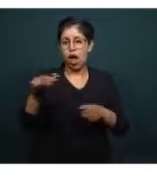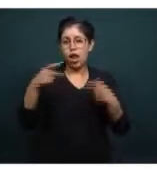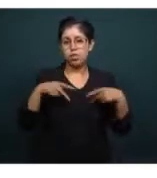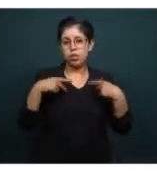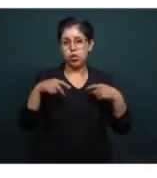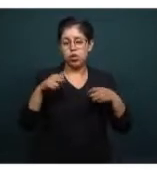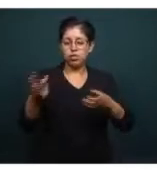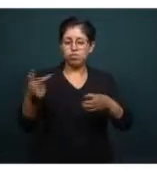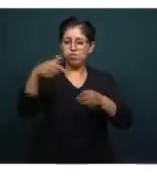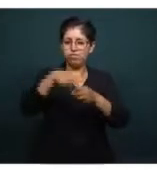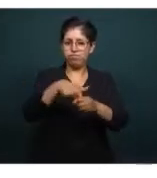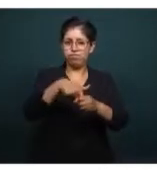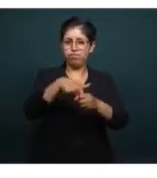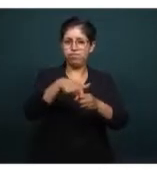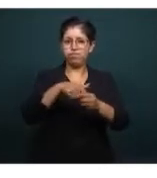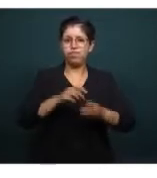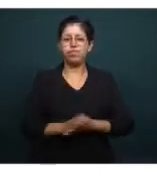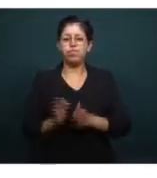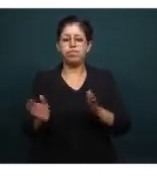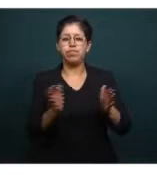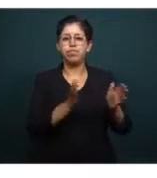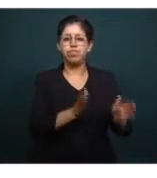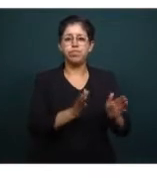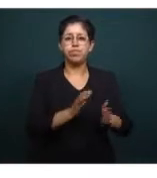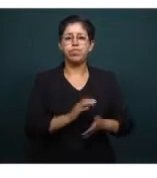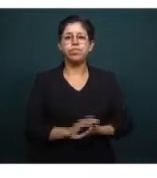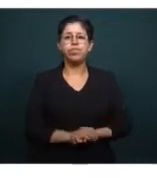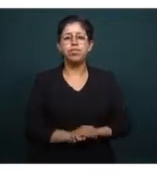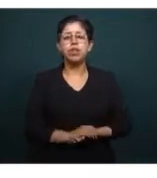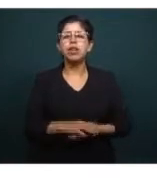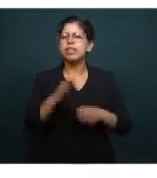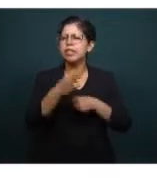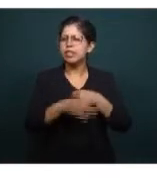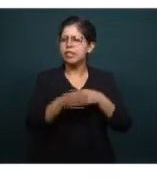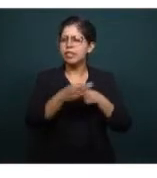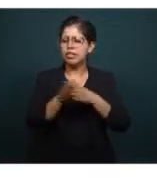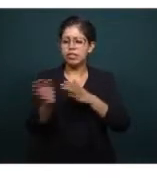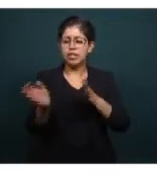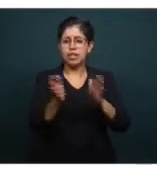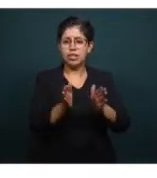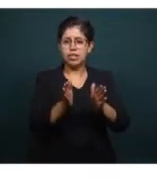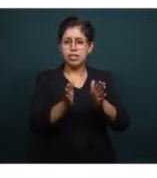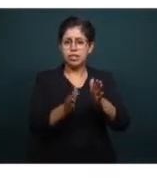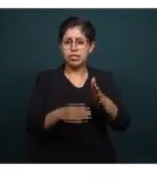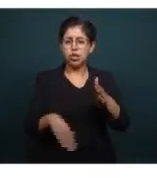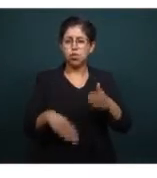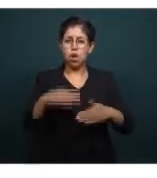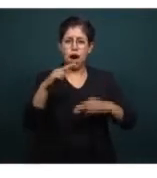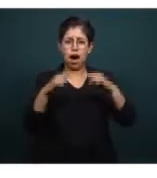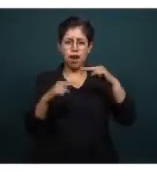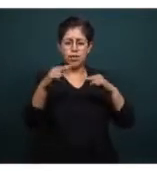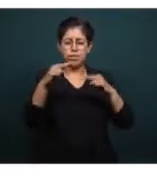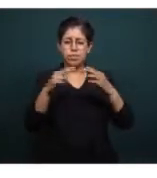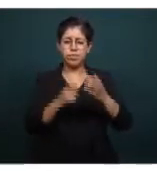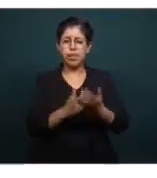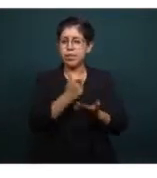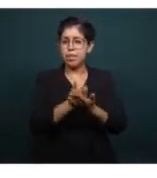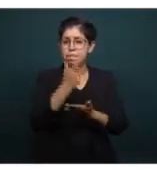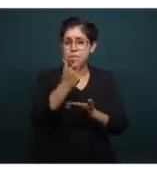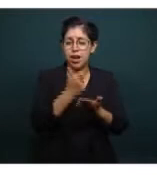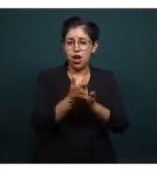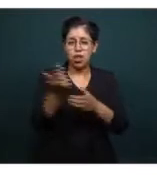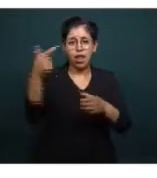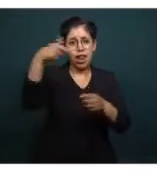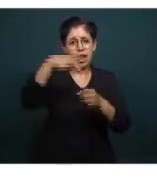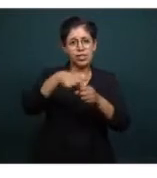3 which one pesos that is, con 64 but centavos it's a por different litro, type of gas mientras que el that margen is más higher, bajo lo 21.99. encontramos en